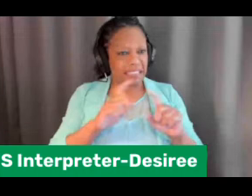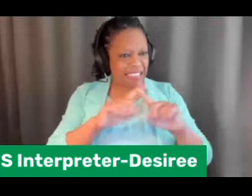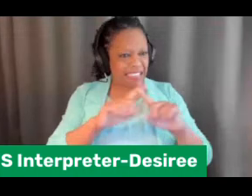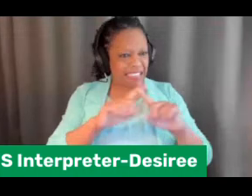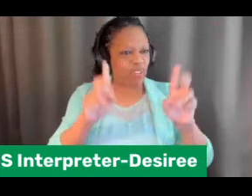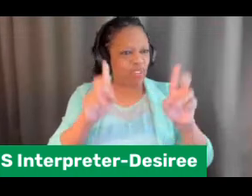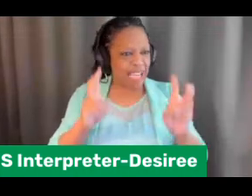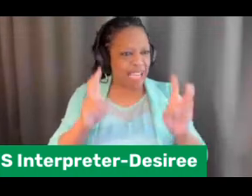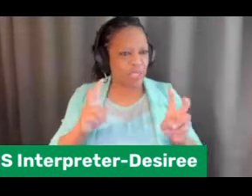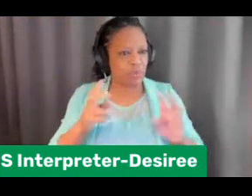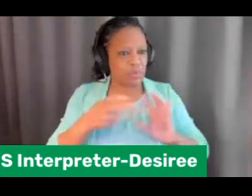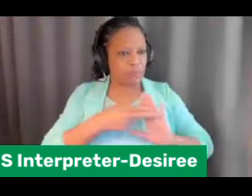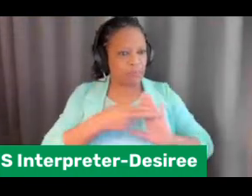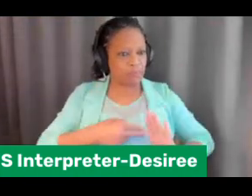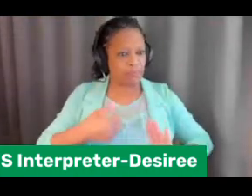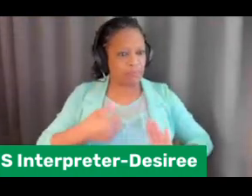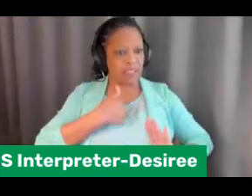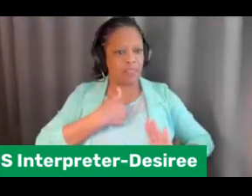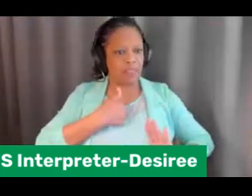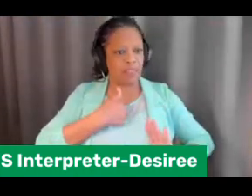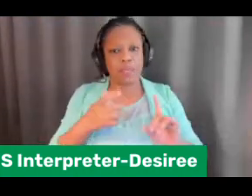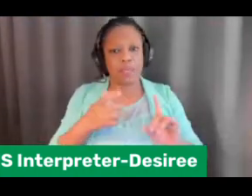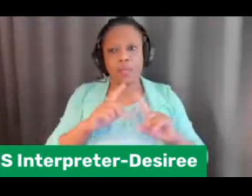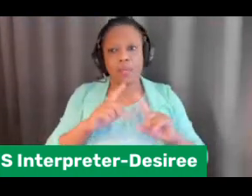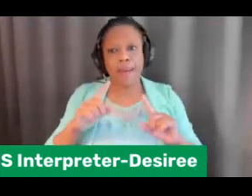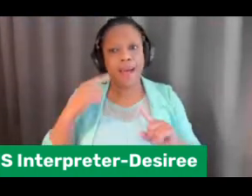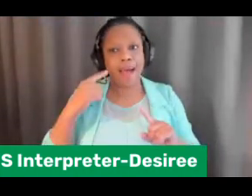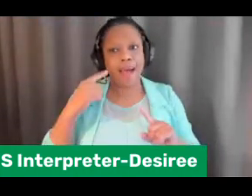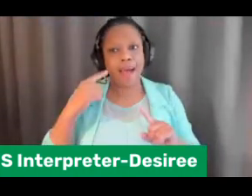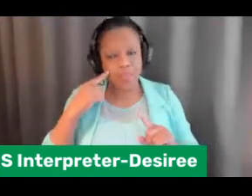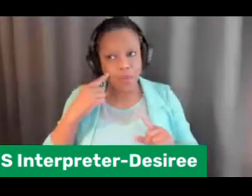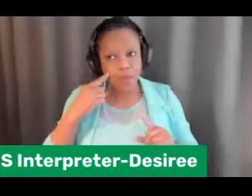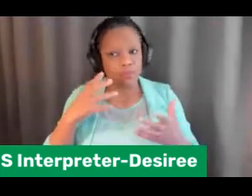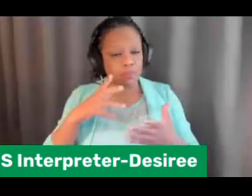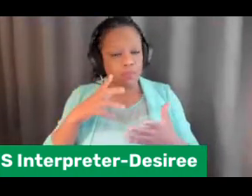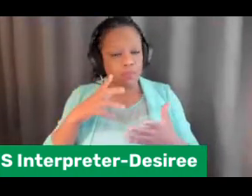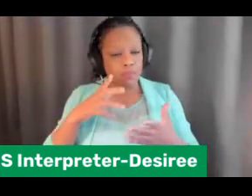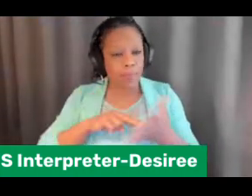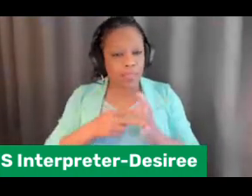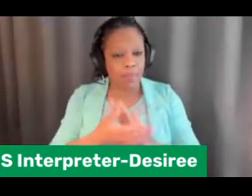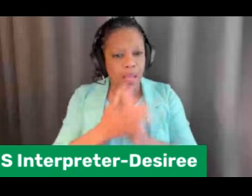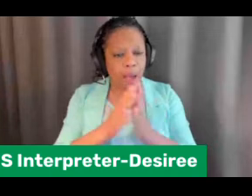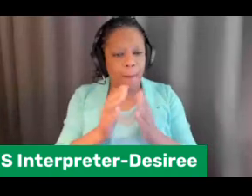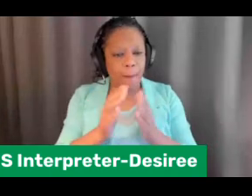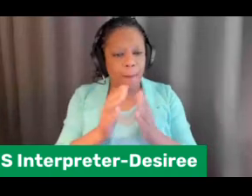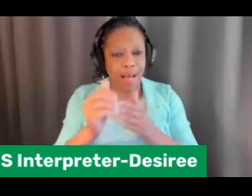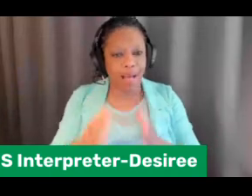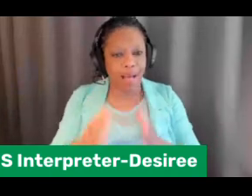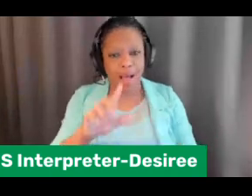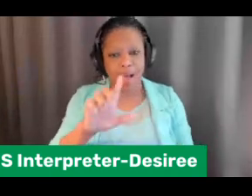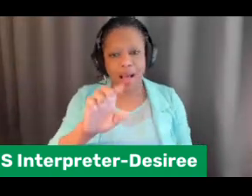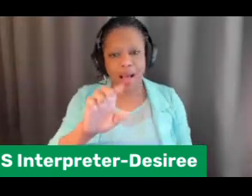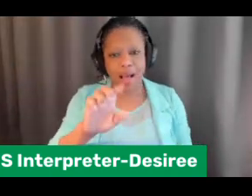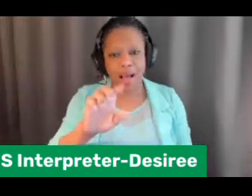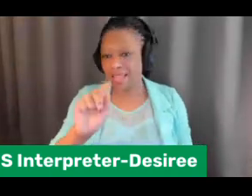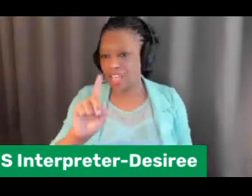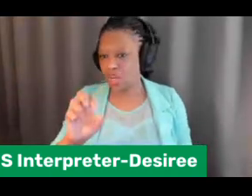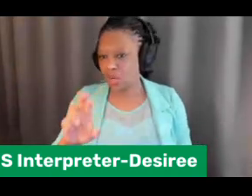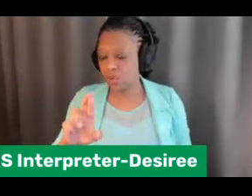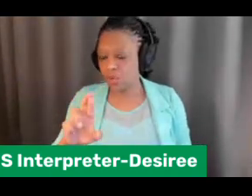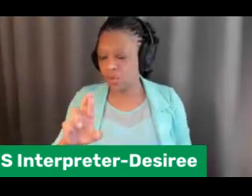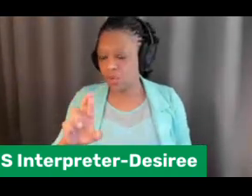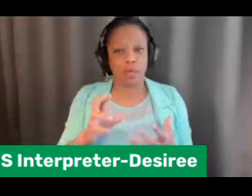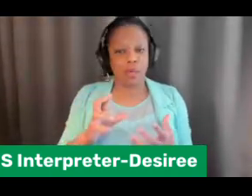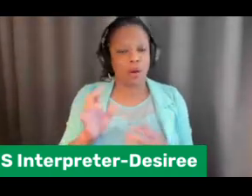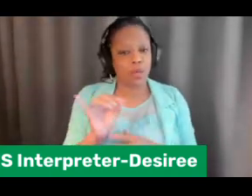started to really think about, what does it mean to be a quote unquote leader? But also, what does it mean to be in this work with other people